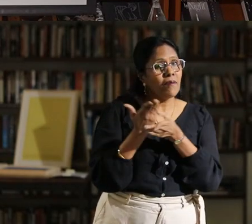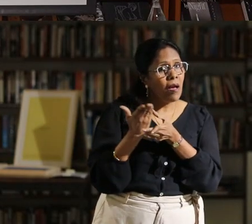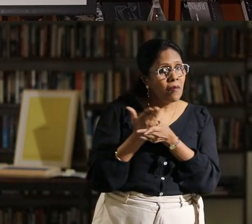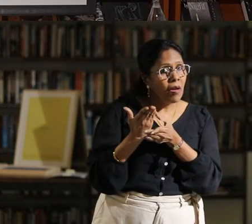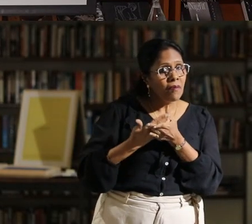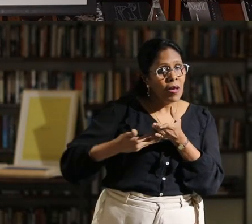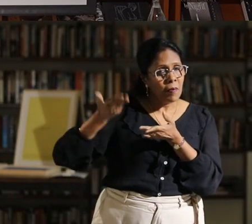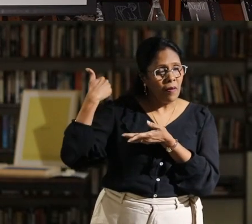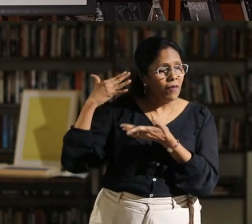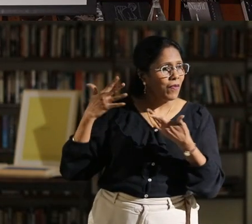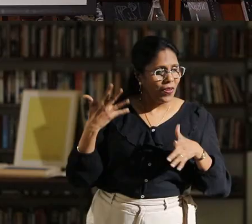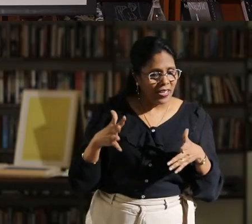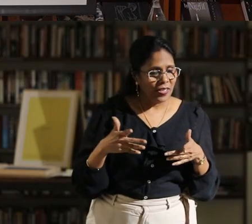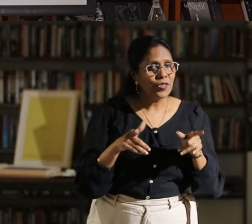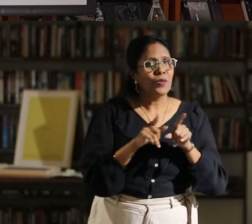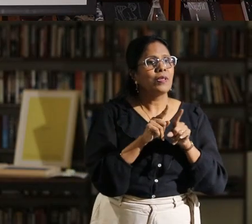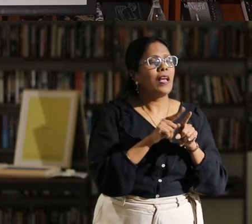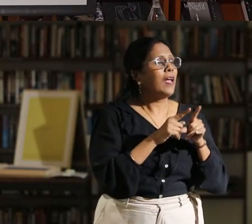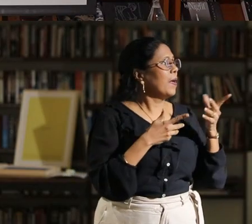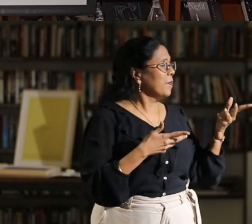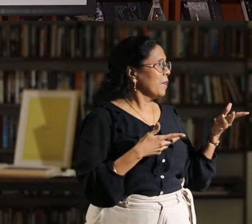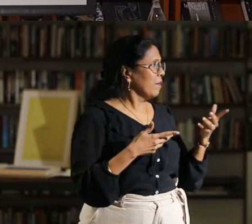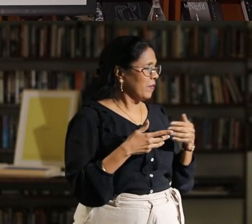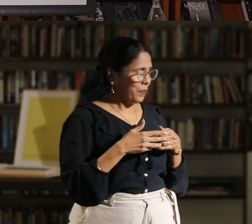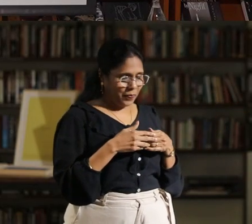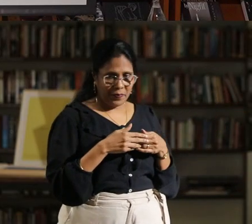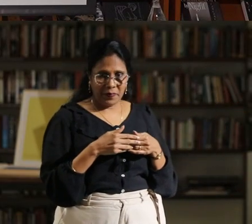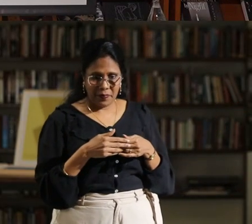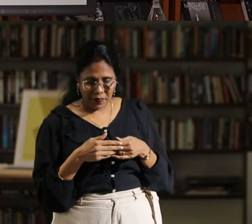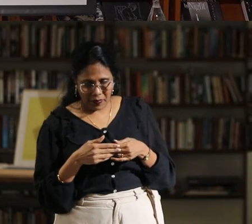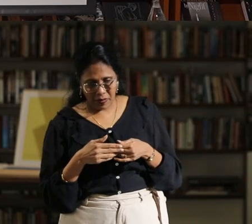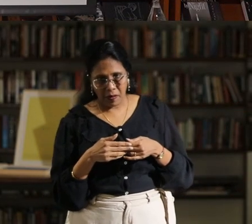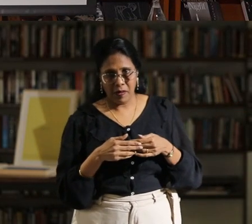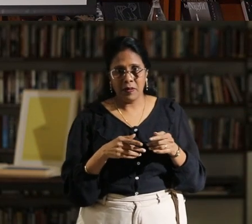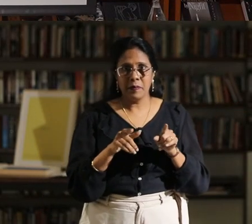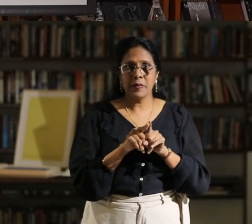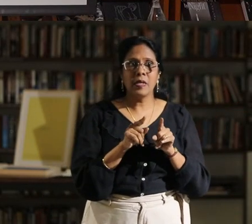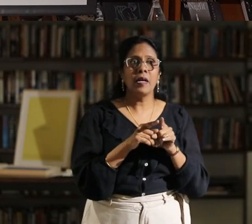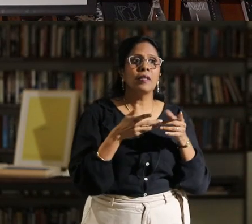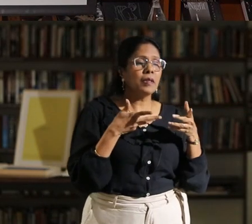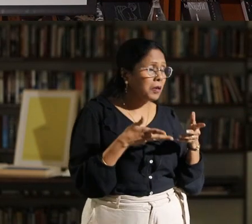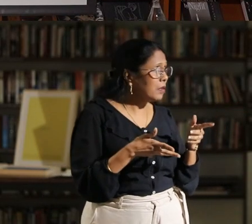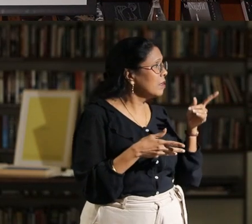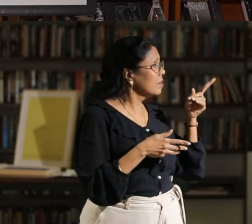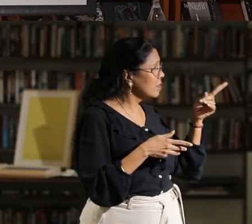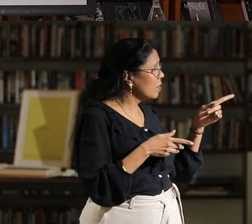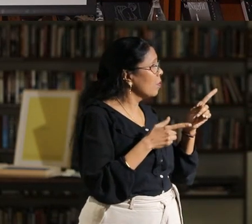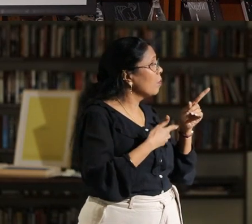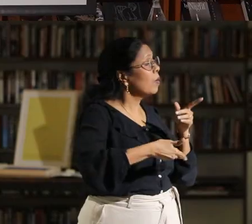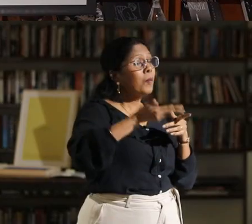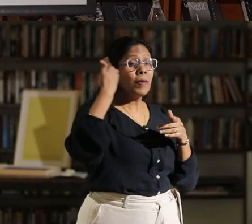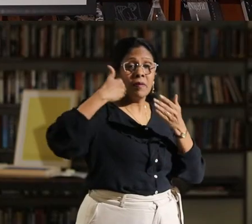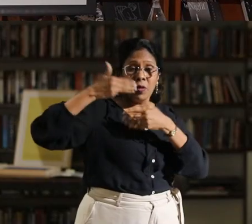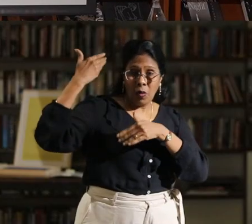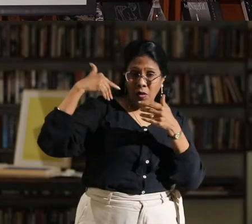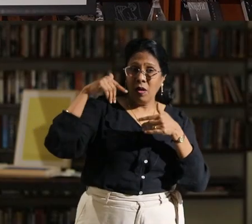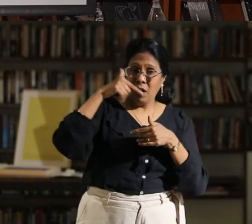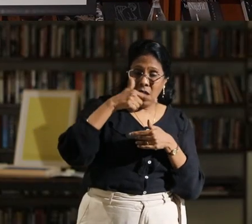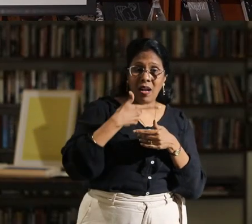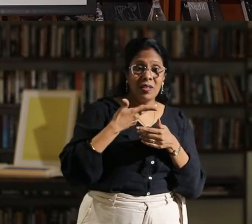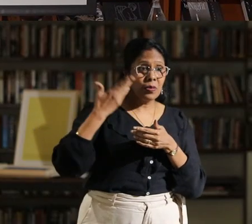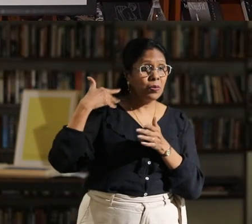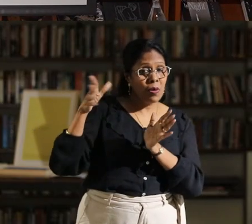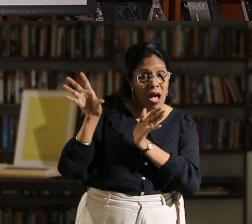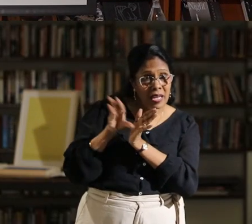was that, and what everyone talked about was how things like Dhrupad and Khayal, in the course of when the